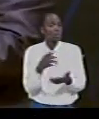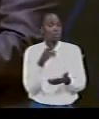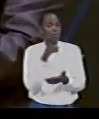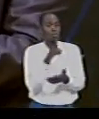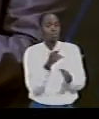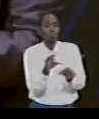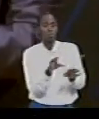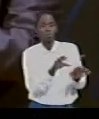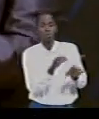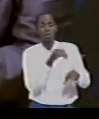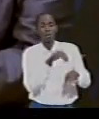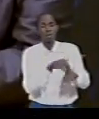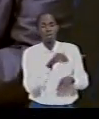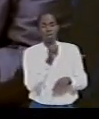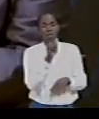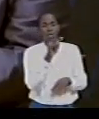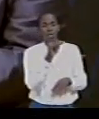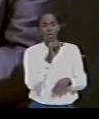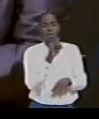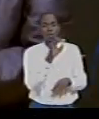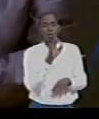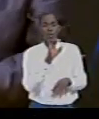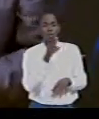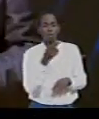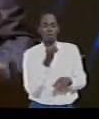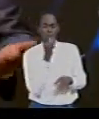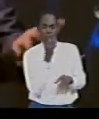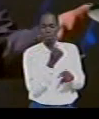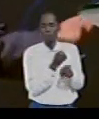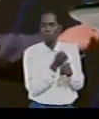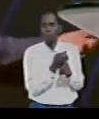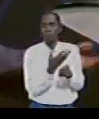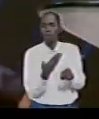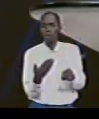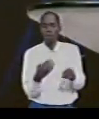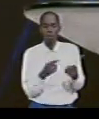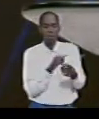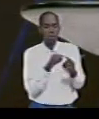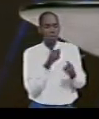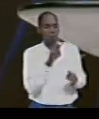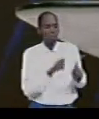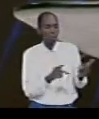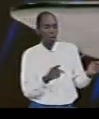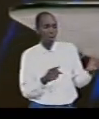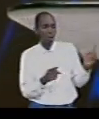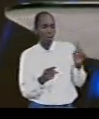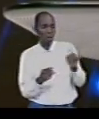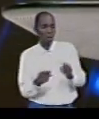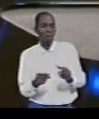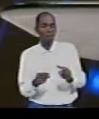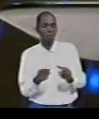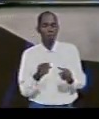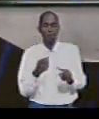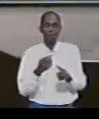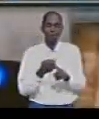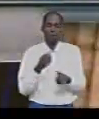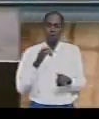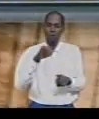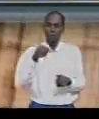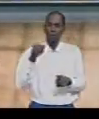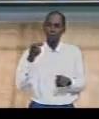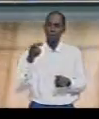in Antioch is the right thing? When those people came from James, don't